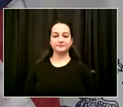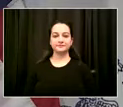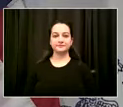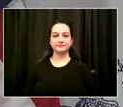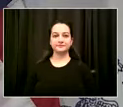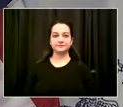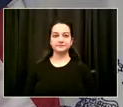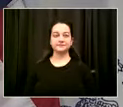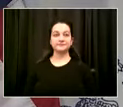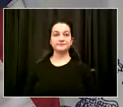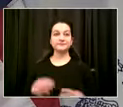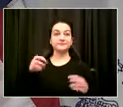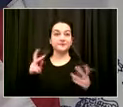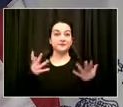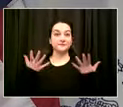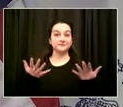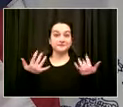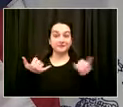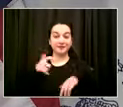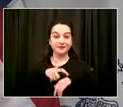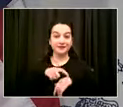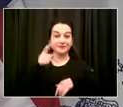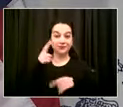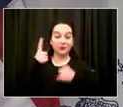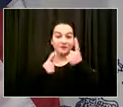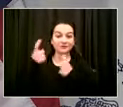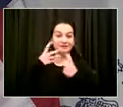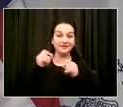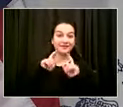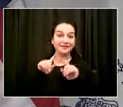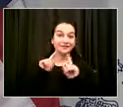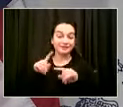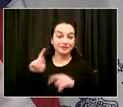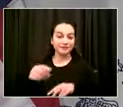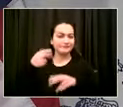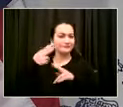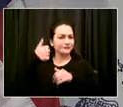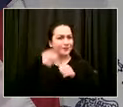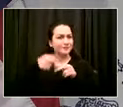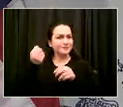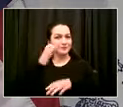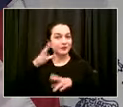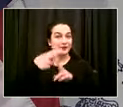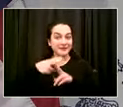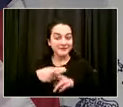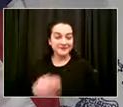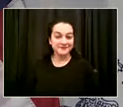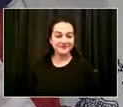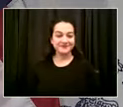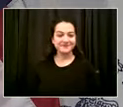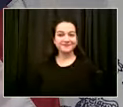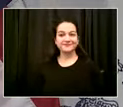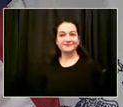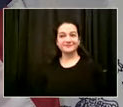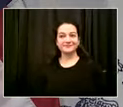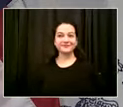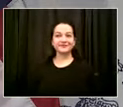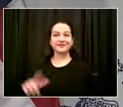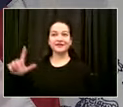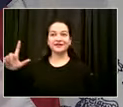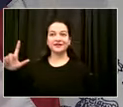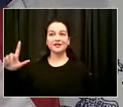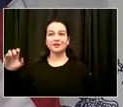each journalist. We'll now begin our Q&A. As a reminder, we're joined today by Recovery Czar Lorraine Grillo, by Deputy Mayor Vicky